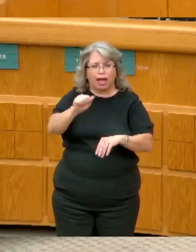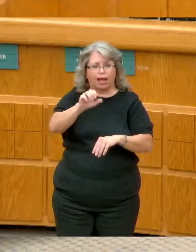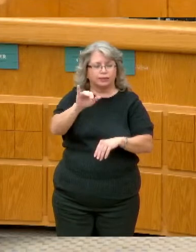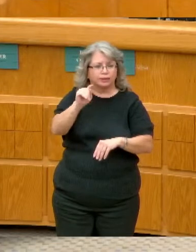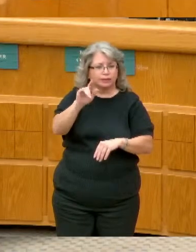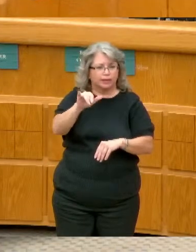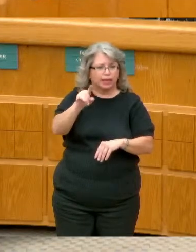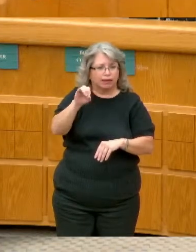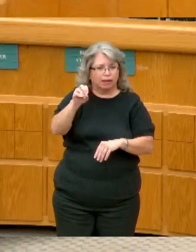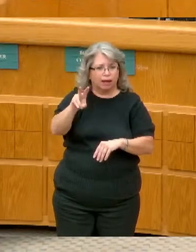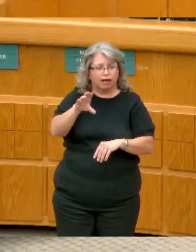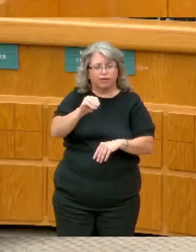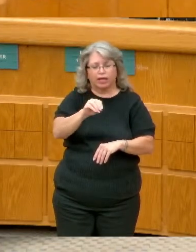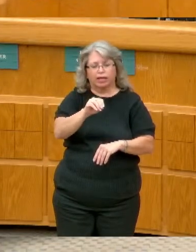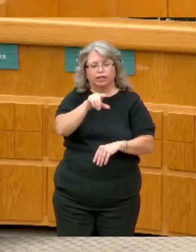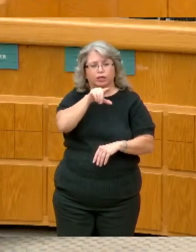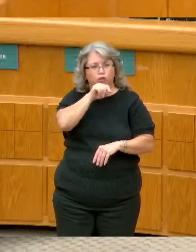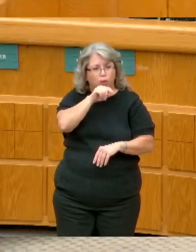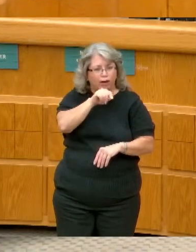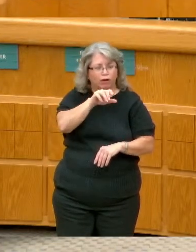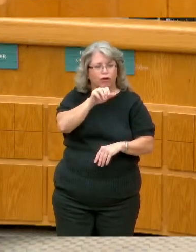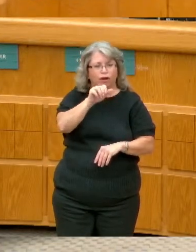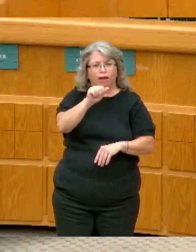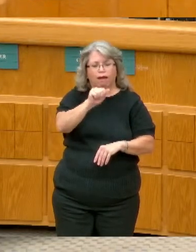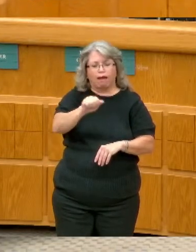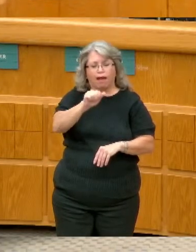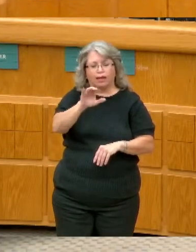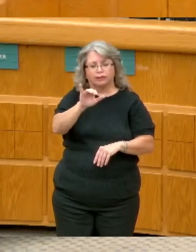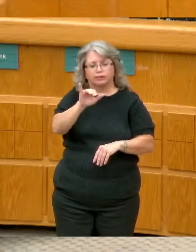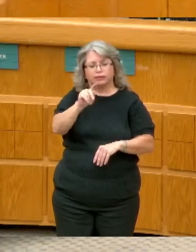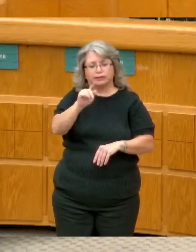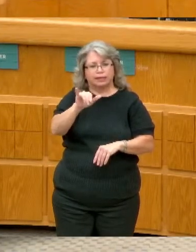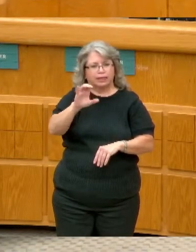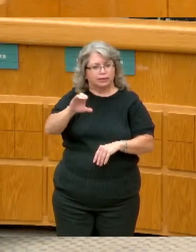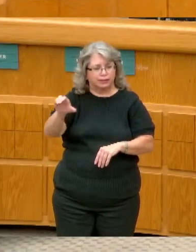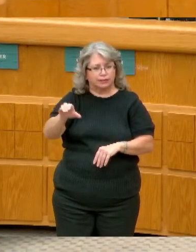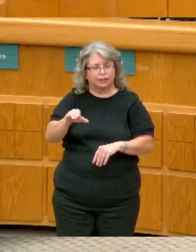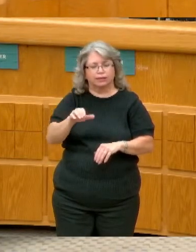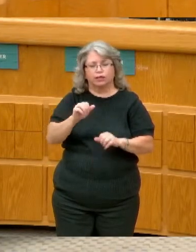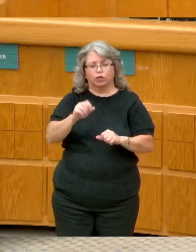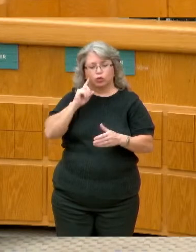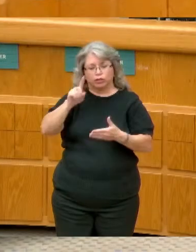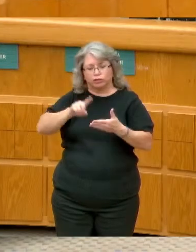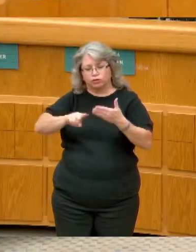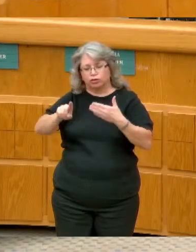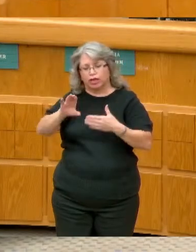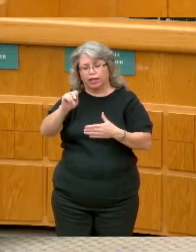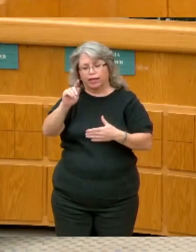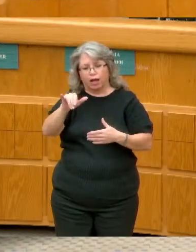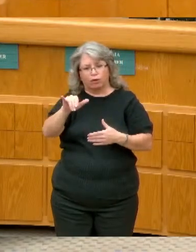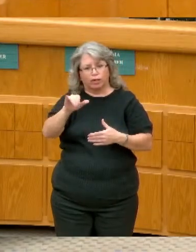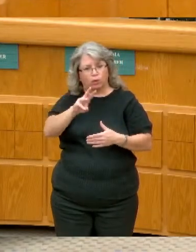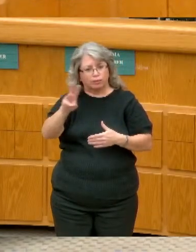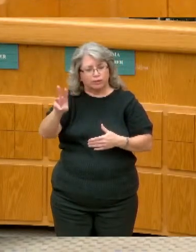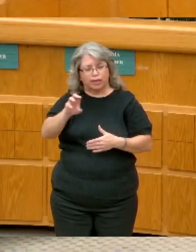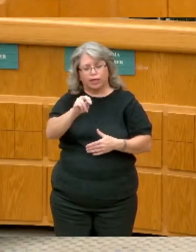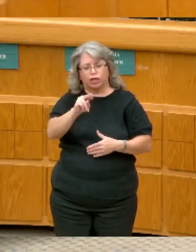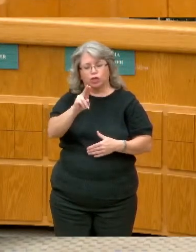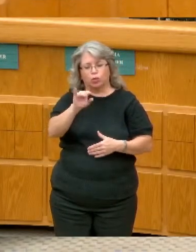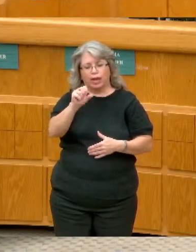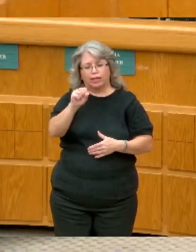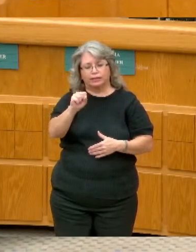at City of CC. And they can also always visit the Nueces County website at